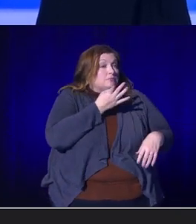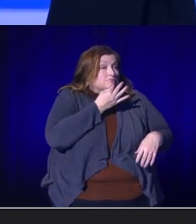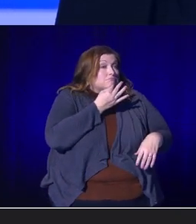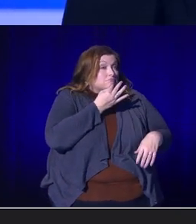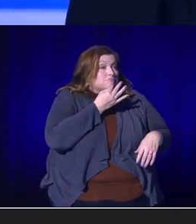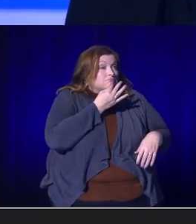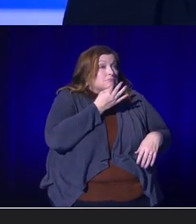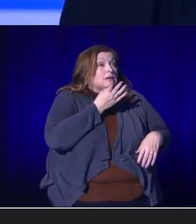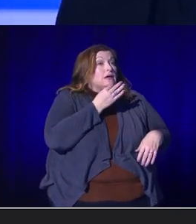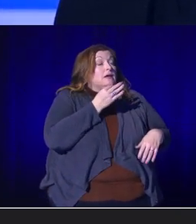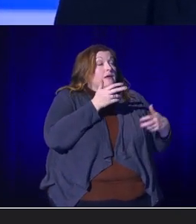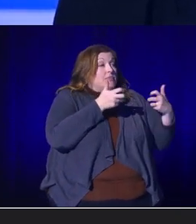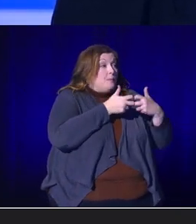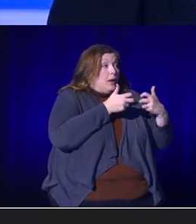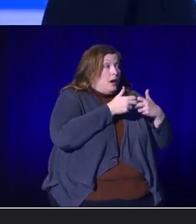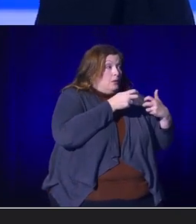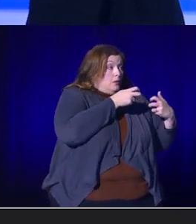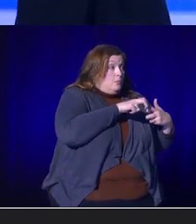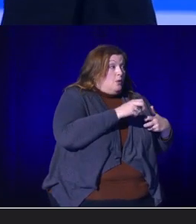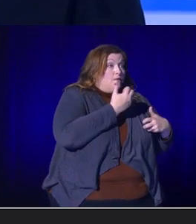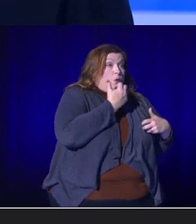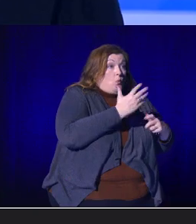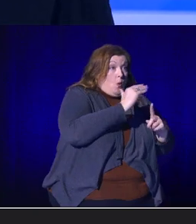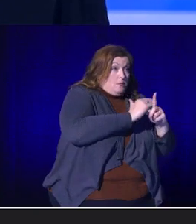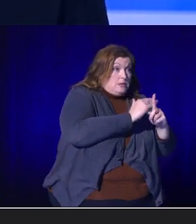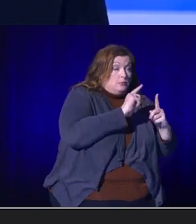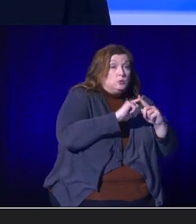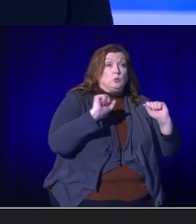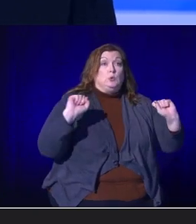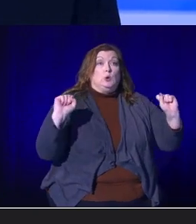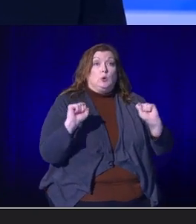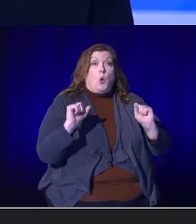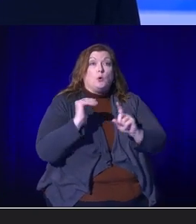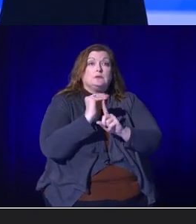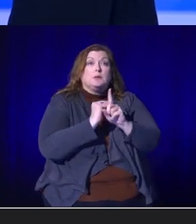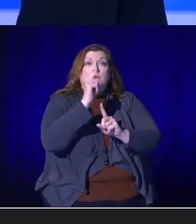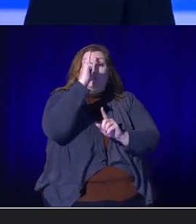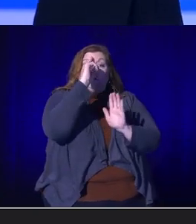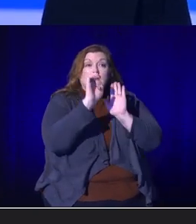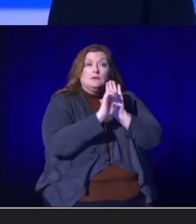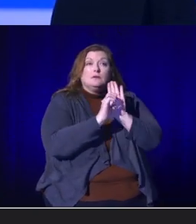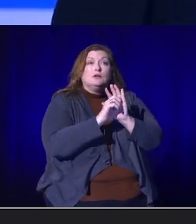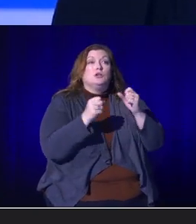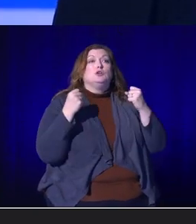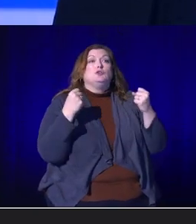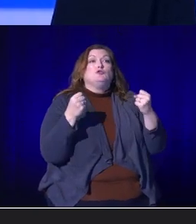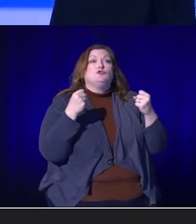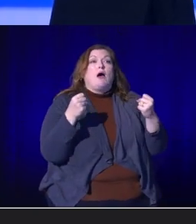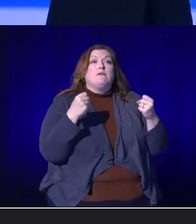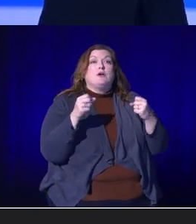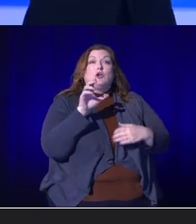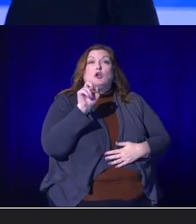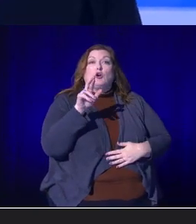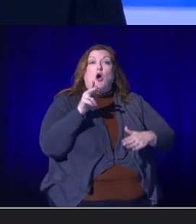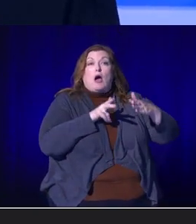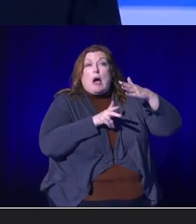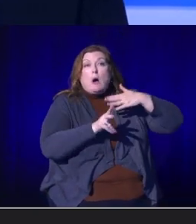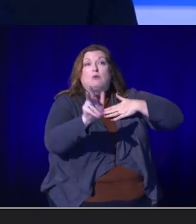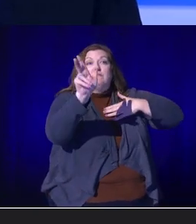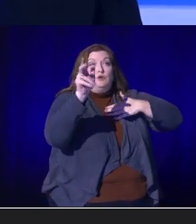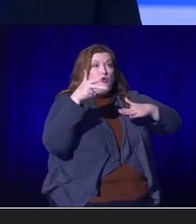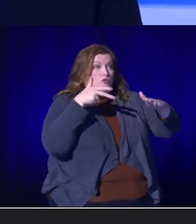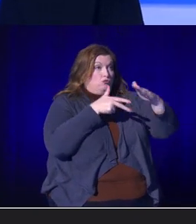a battery from a warmer temperature to a cold temperature, for example, driving your car out of the garage or something like